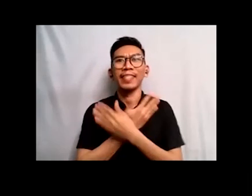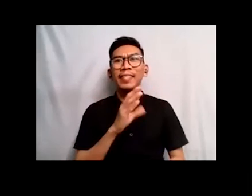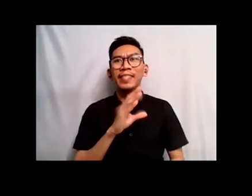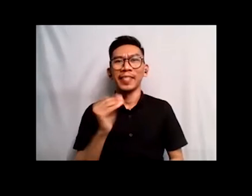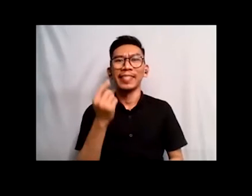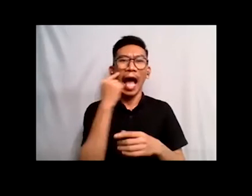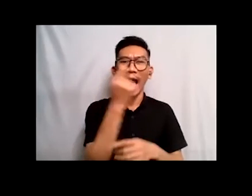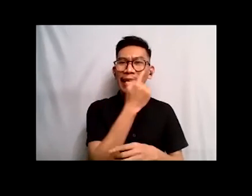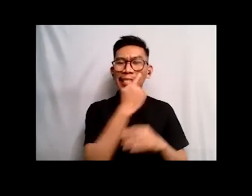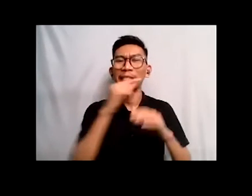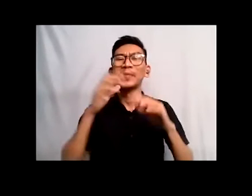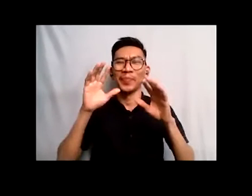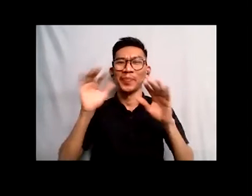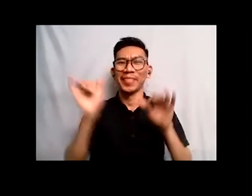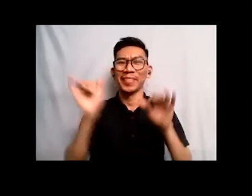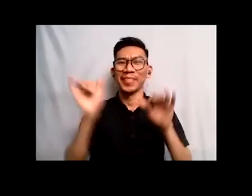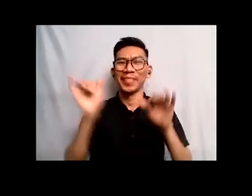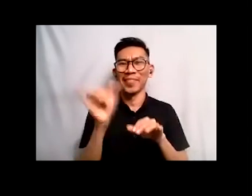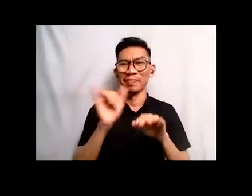on that. So yeah.